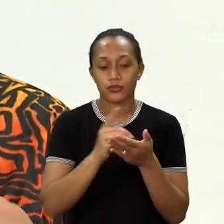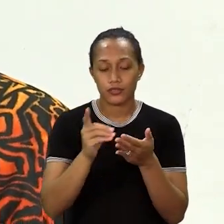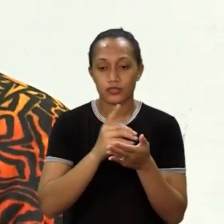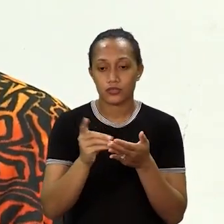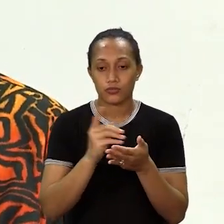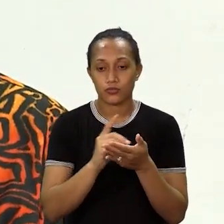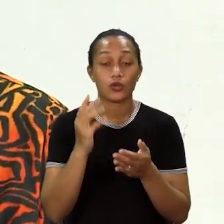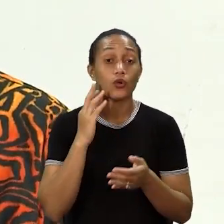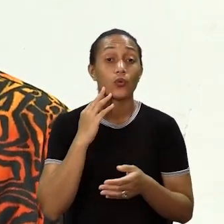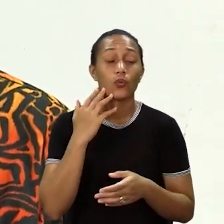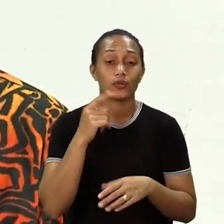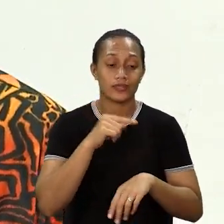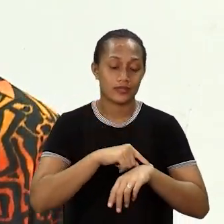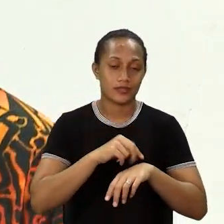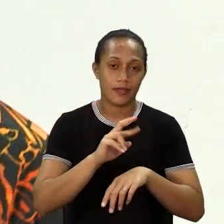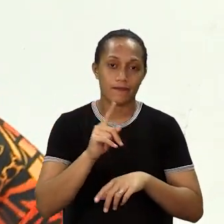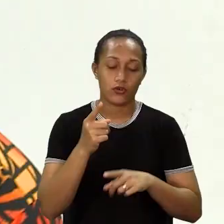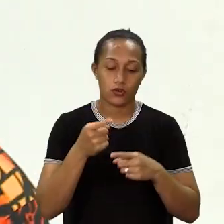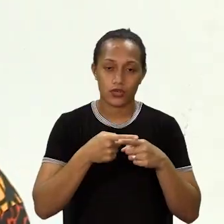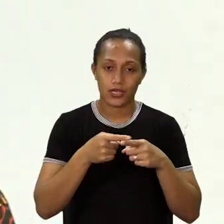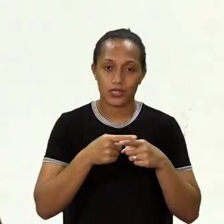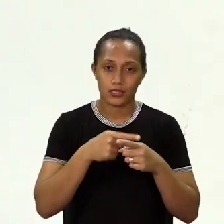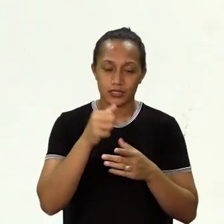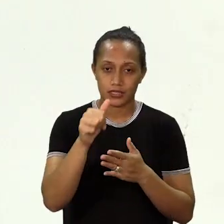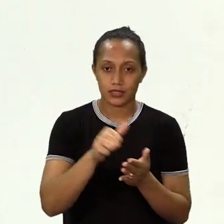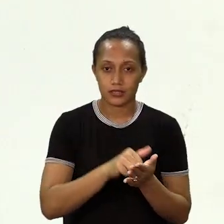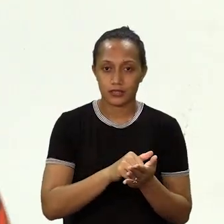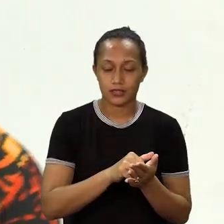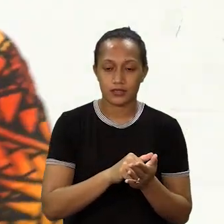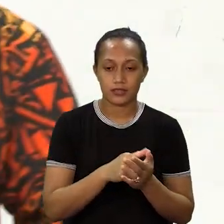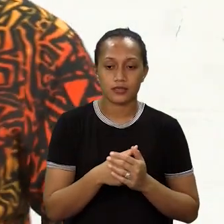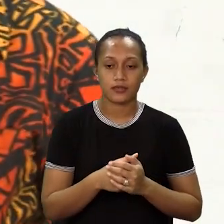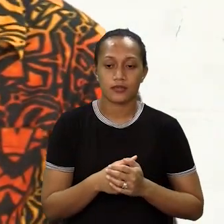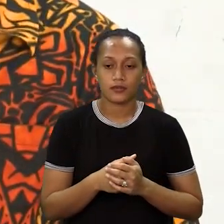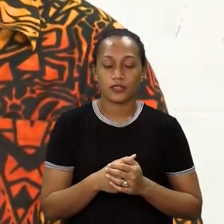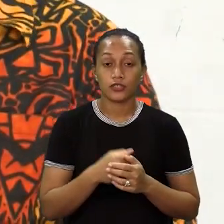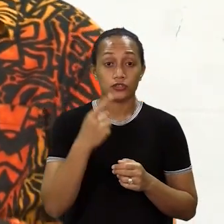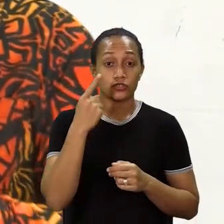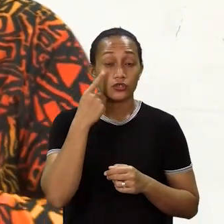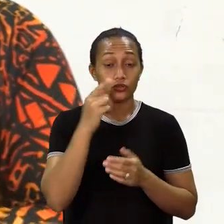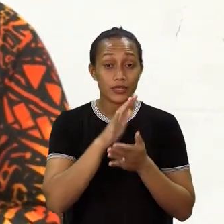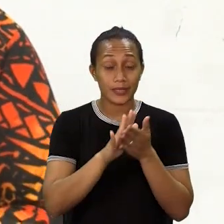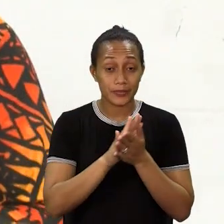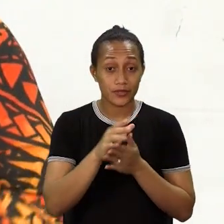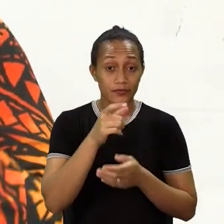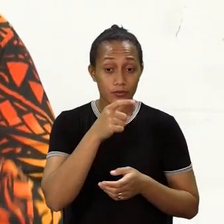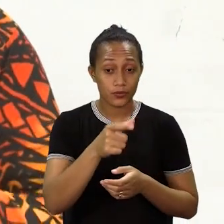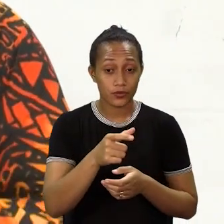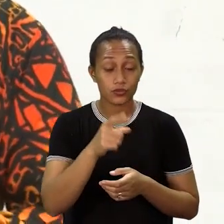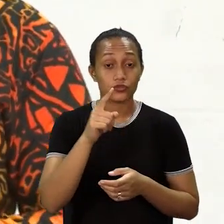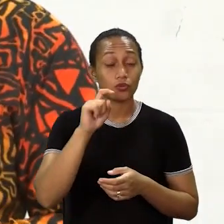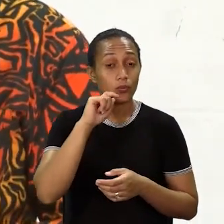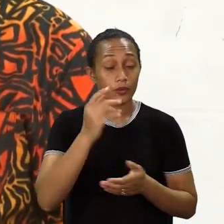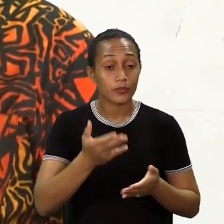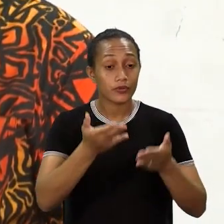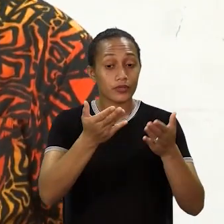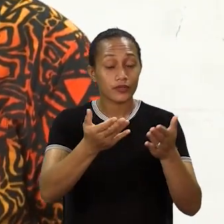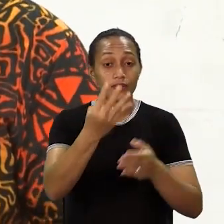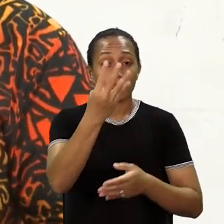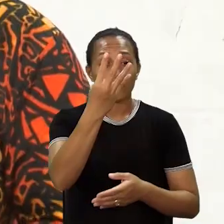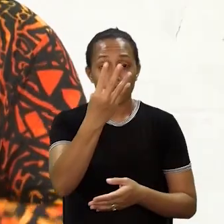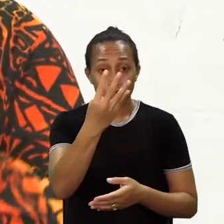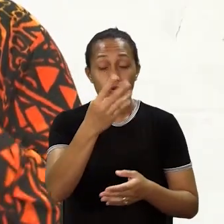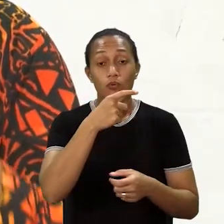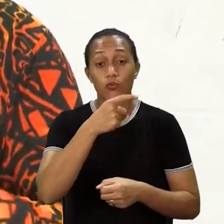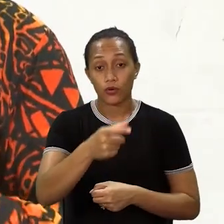girls, you need to have your dictionary when it is time for English. Right? Look at the meaning of these